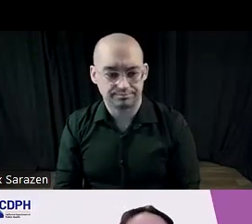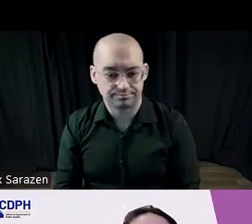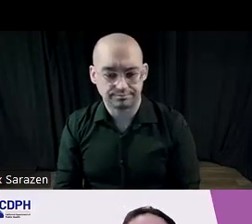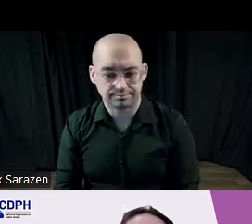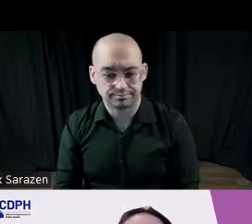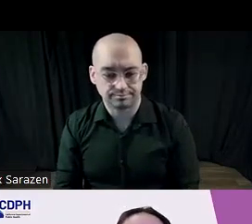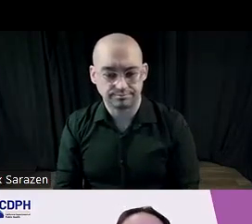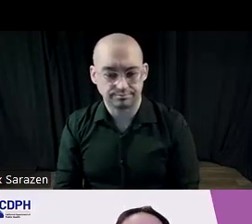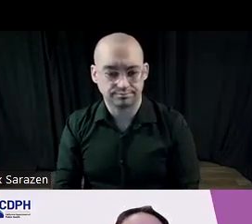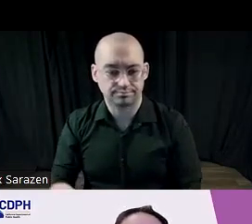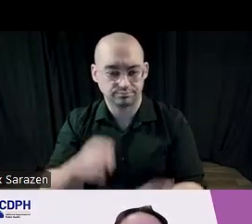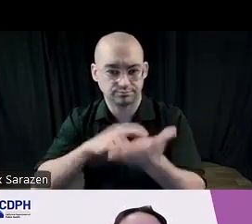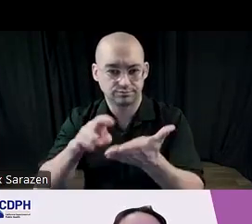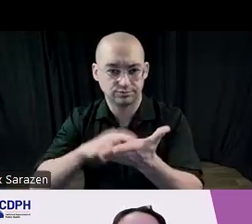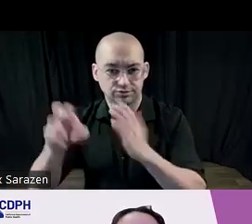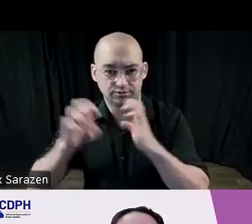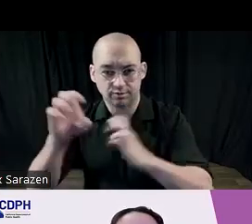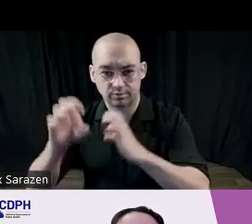For research and evaluation,